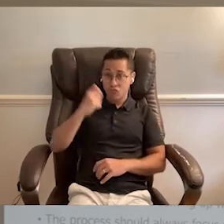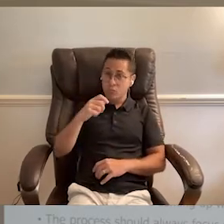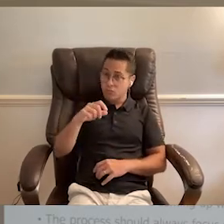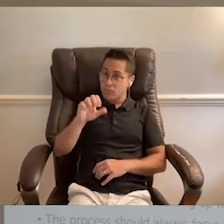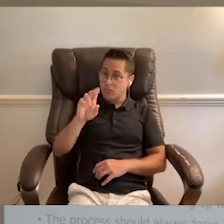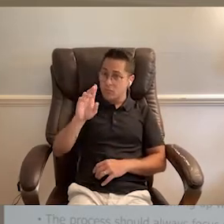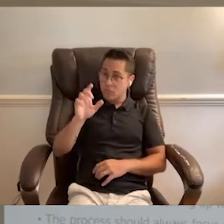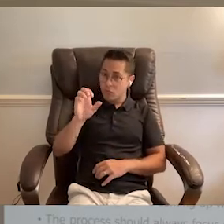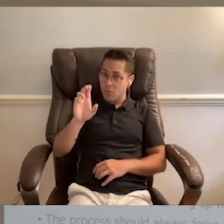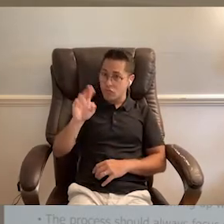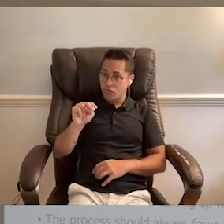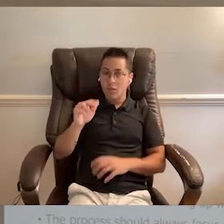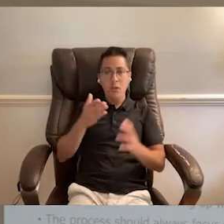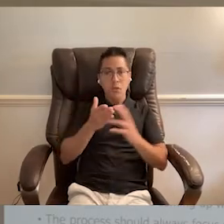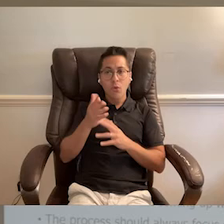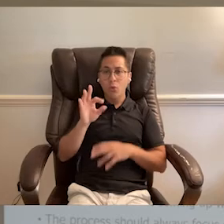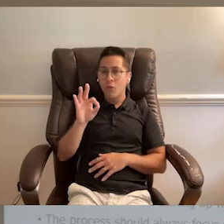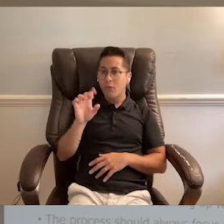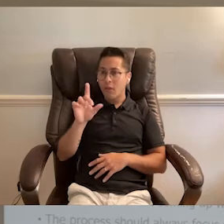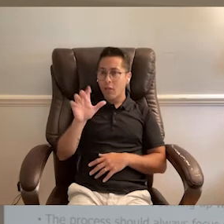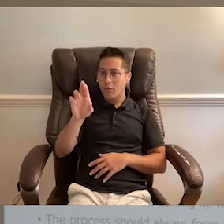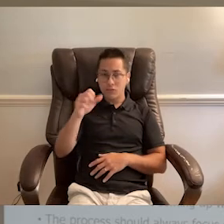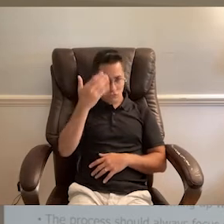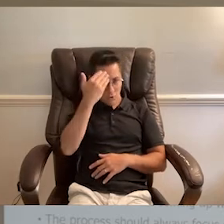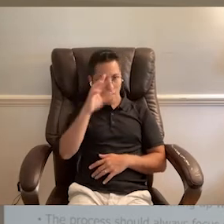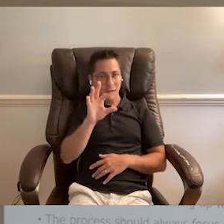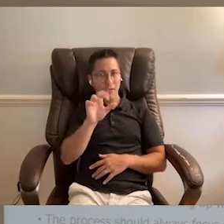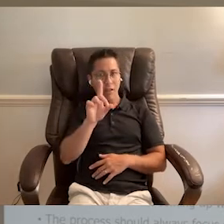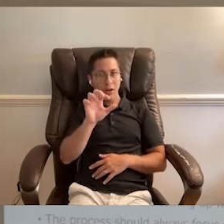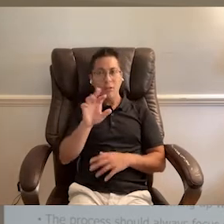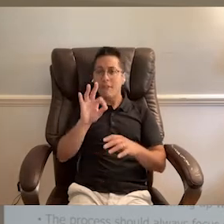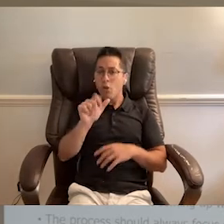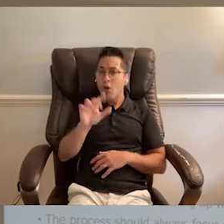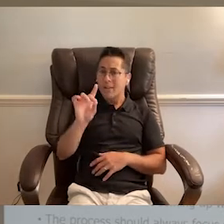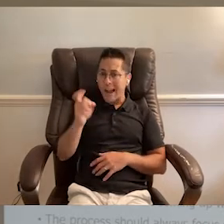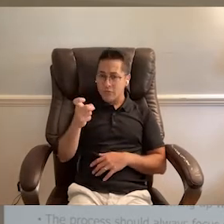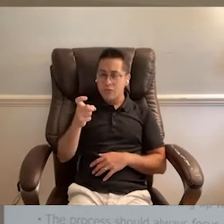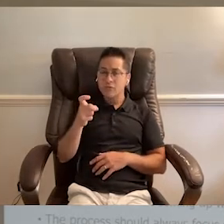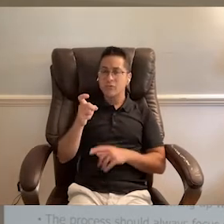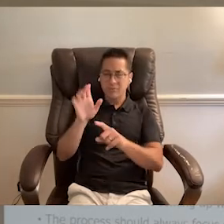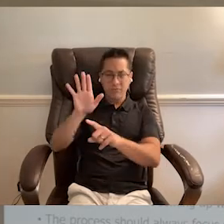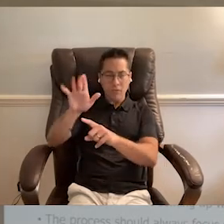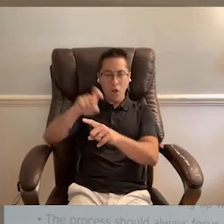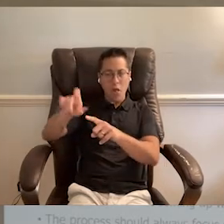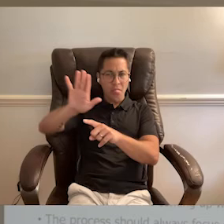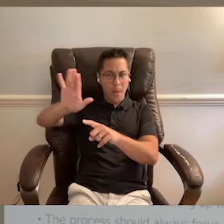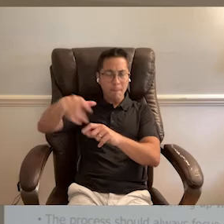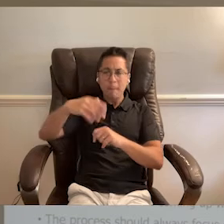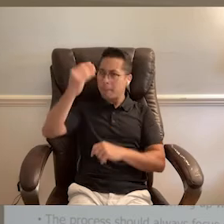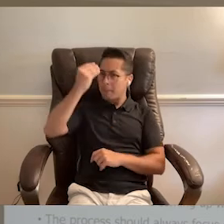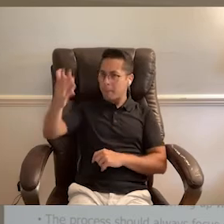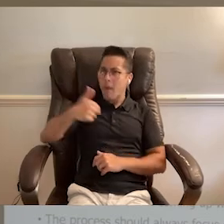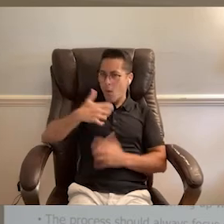your Fiddlers. Do you all know what Fiddlers is? The Florida Diagnostic. Call them and tell them you want a subscription to